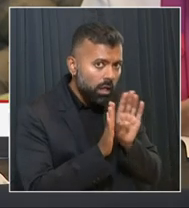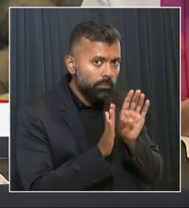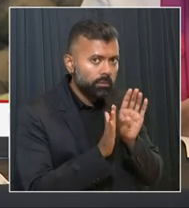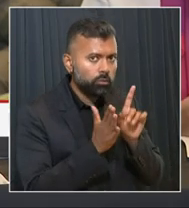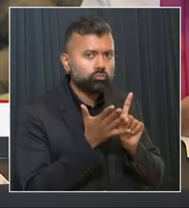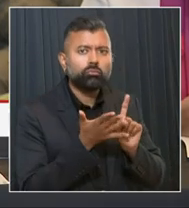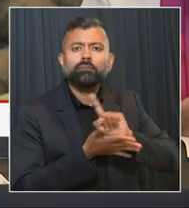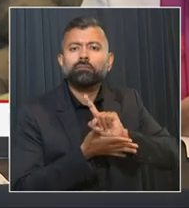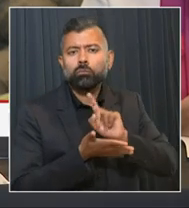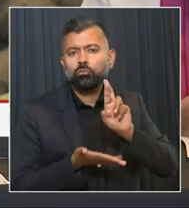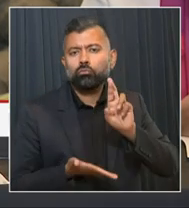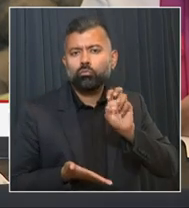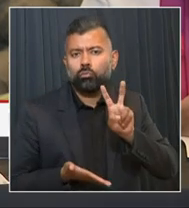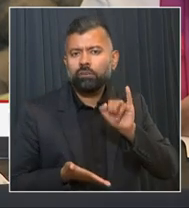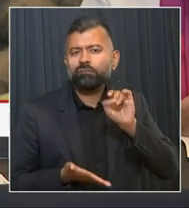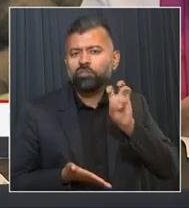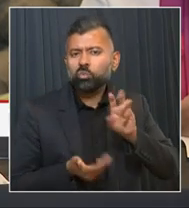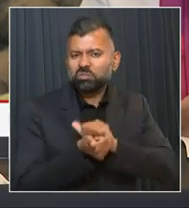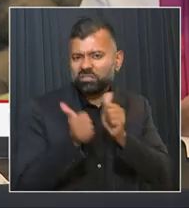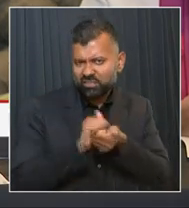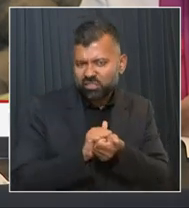our growth strategies.